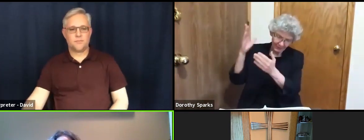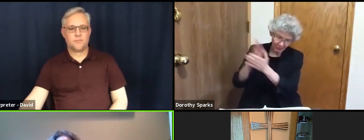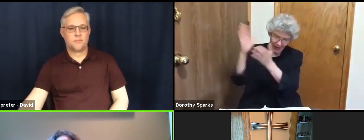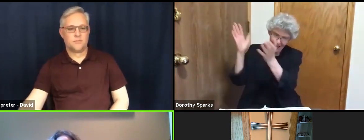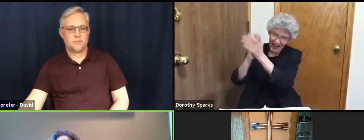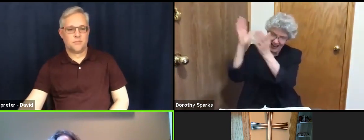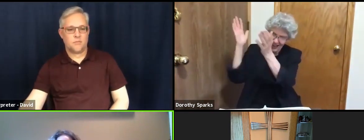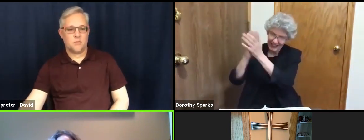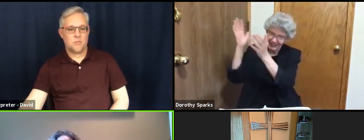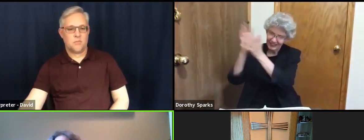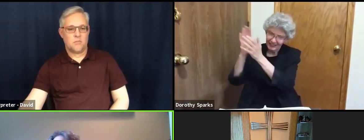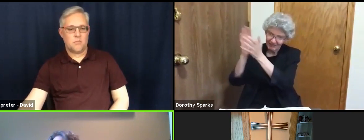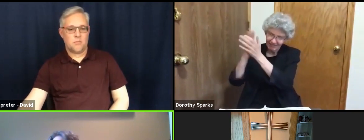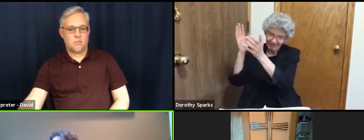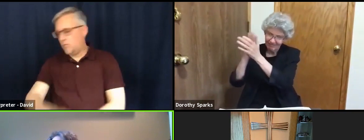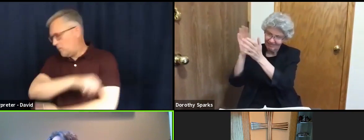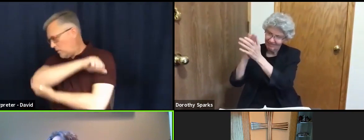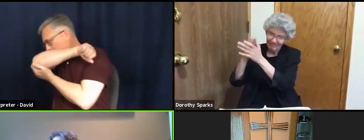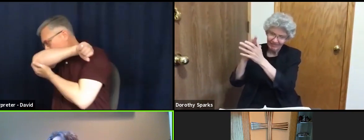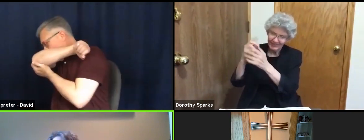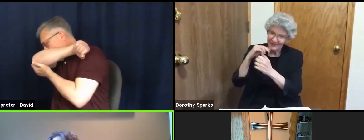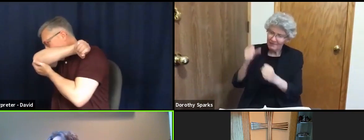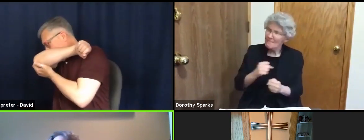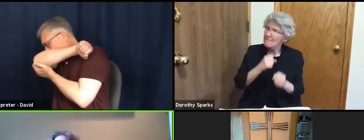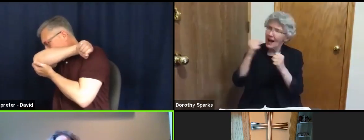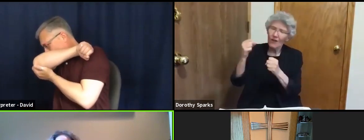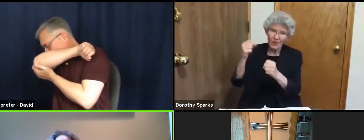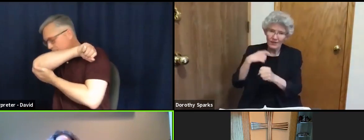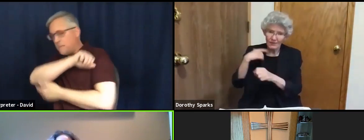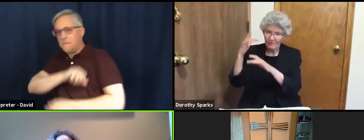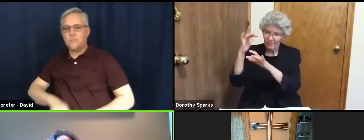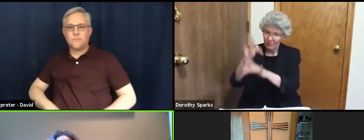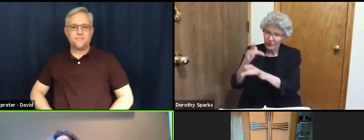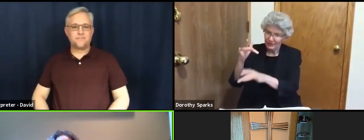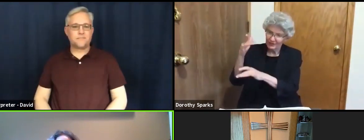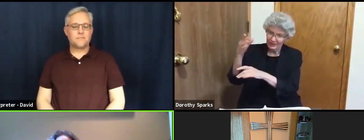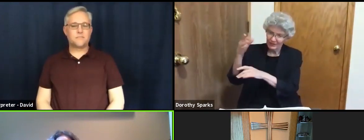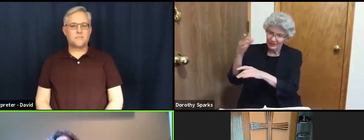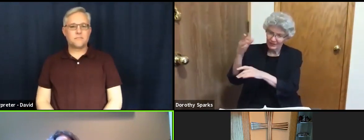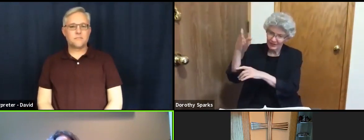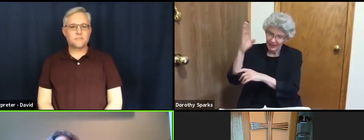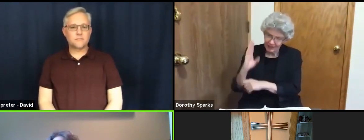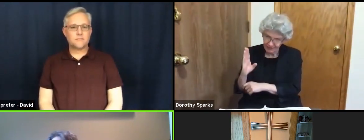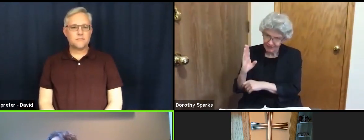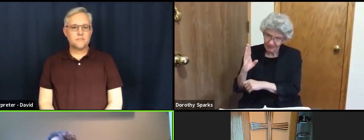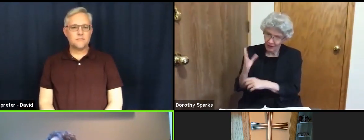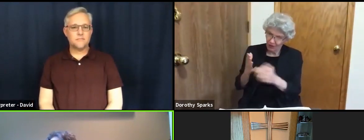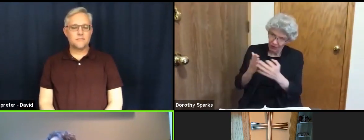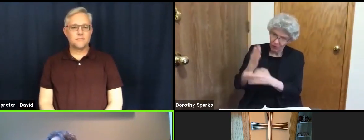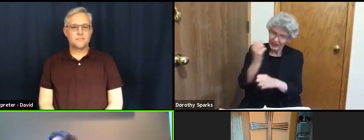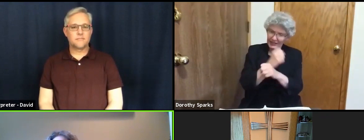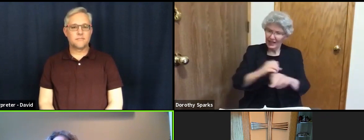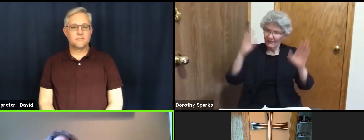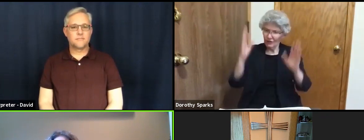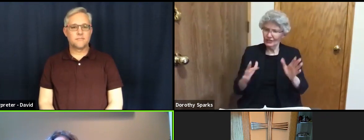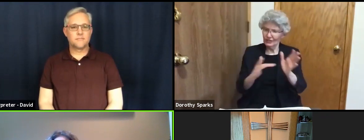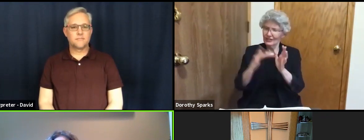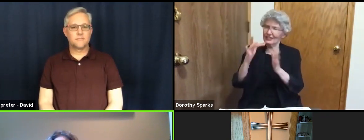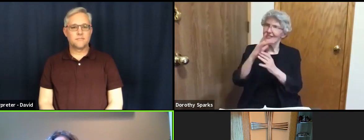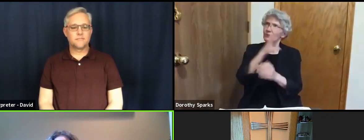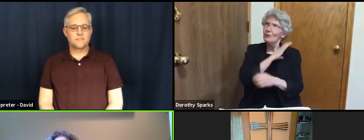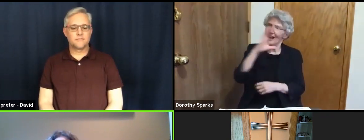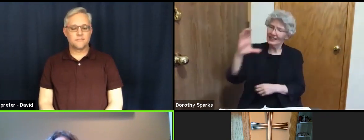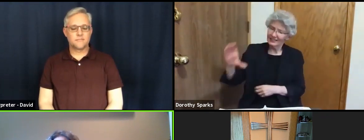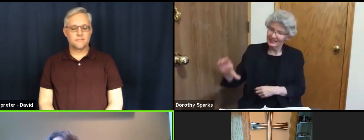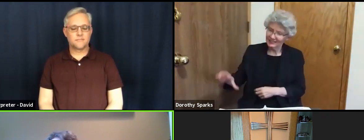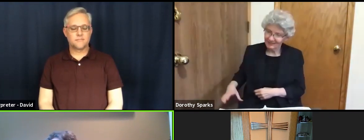and always give thanks and praise to you, Almighty and merciful God, through our